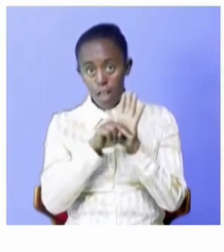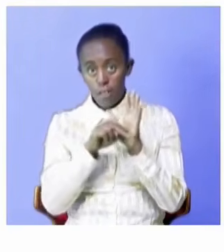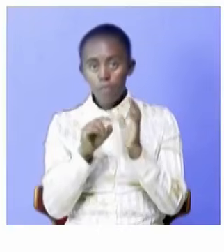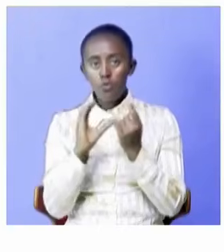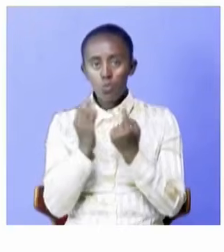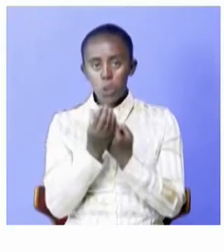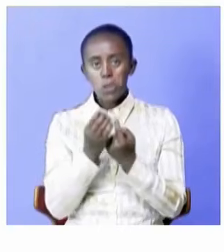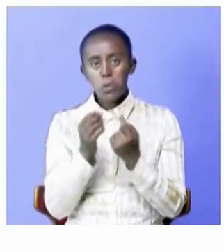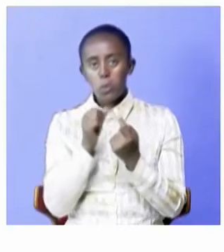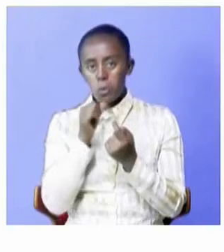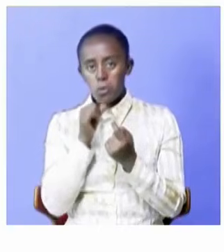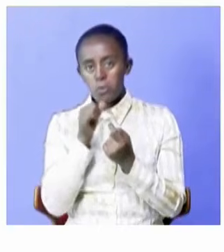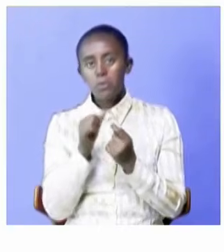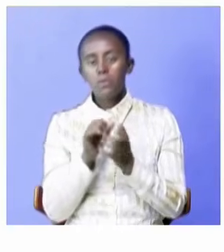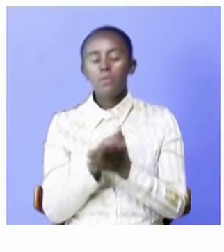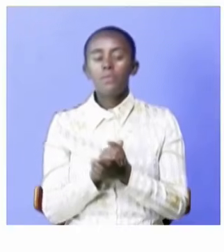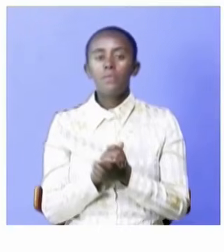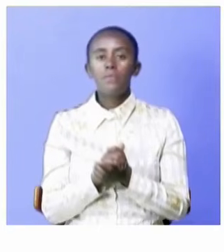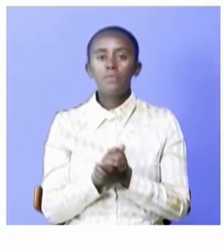situation.